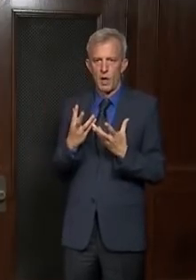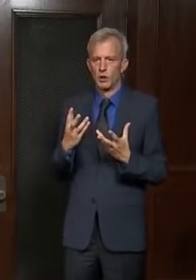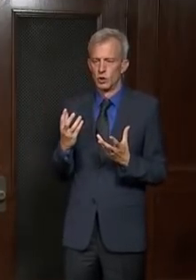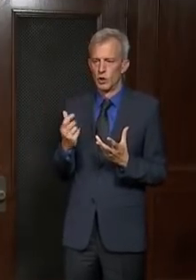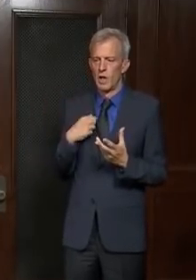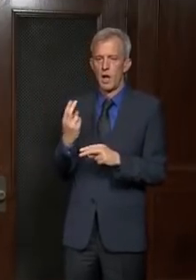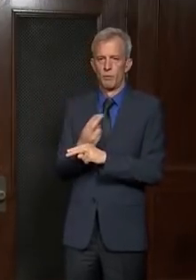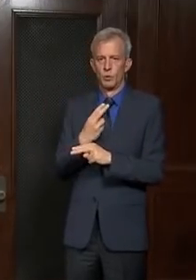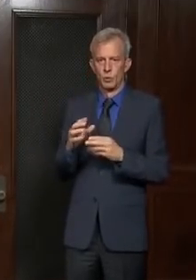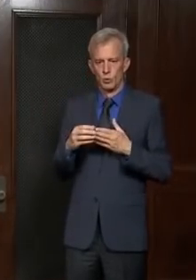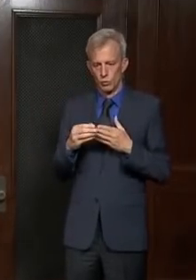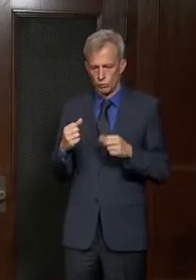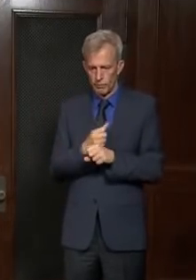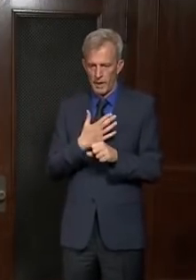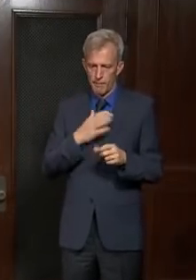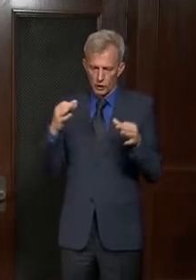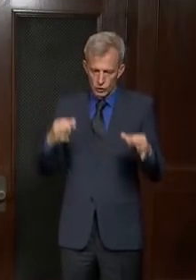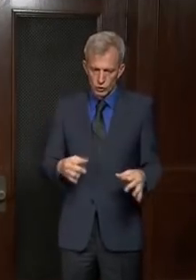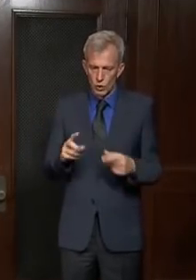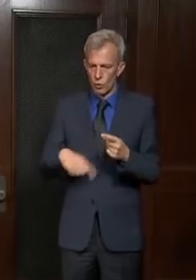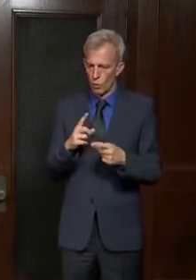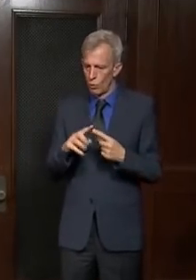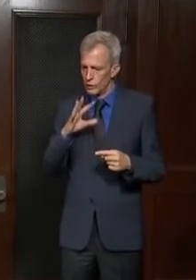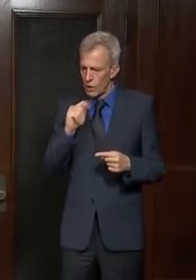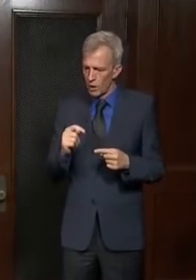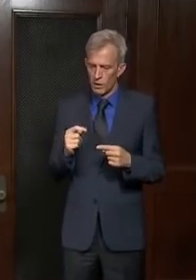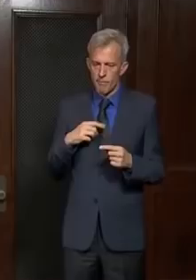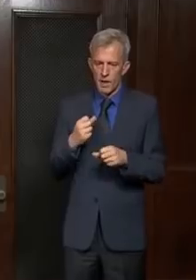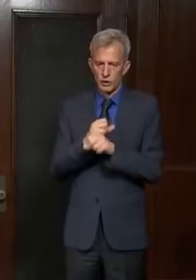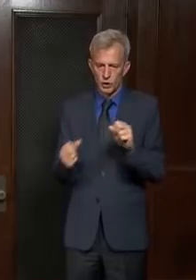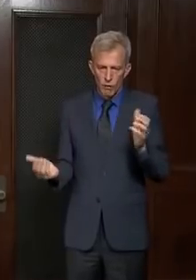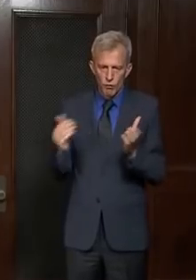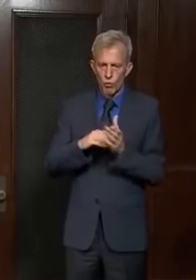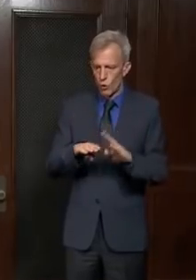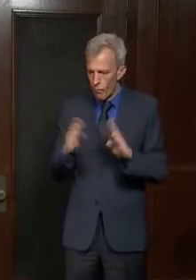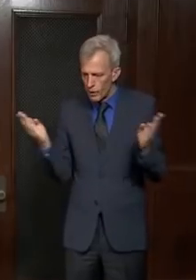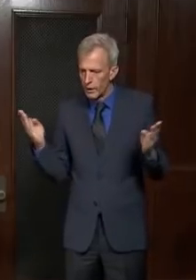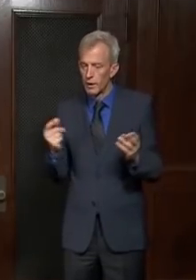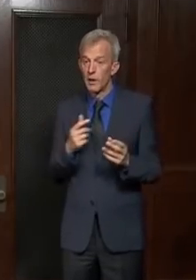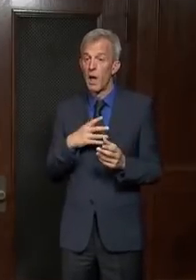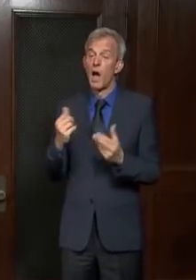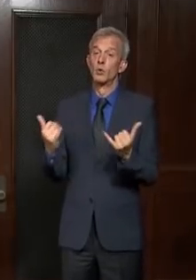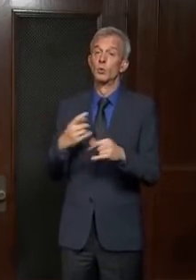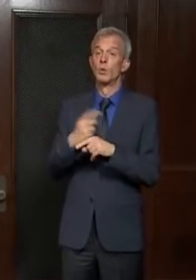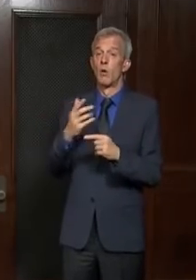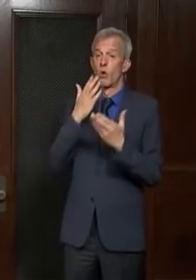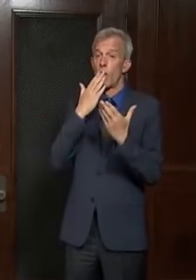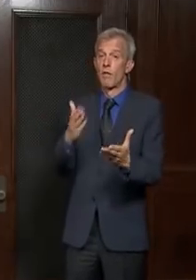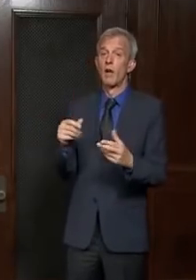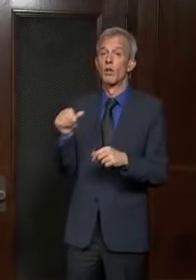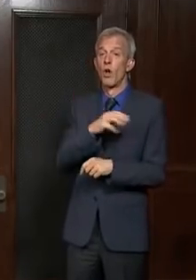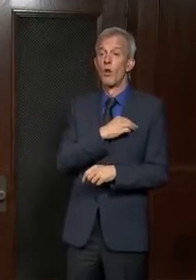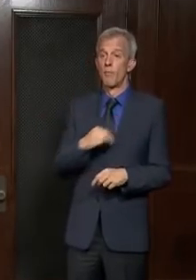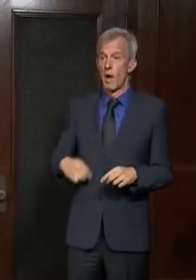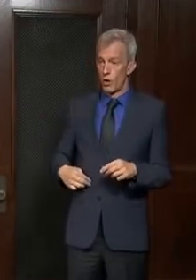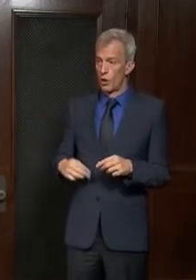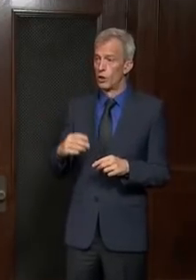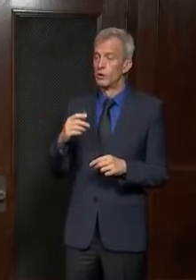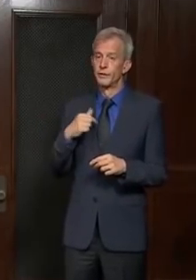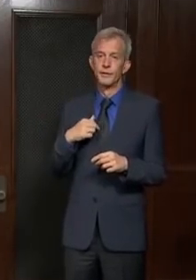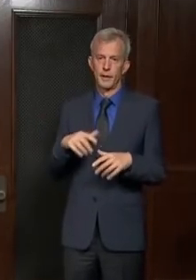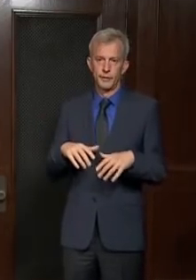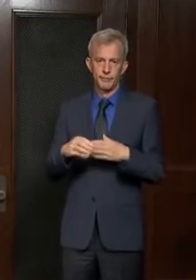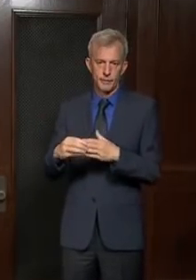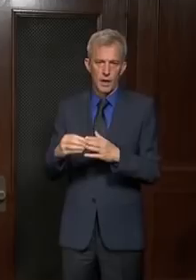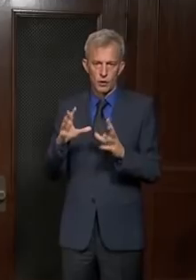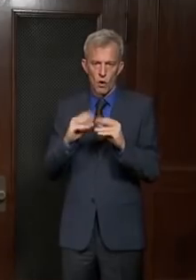think about the process of safely reopening, as I consult with my colleagues, and today I want to thank my fellow mayors who got on another conference call that I led